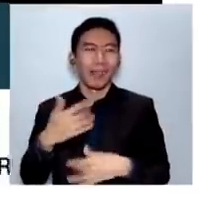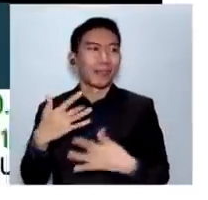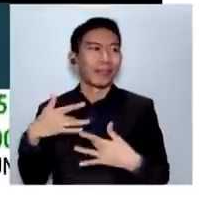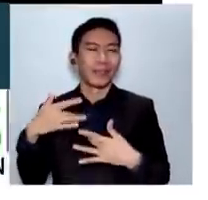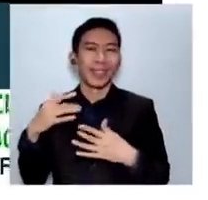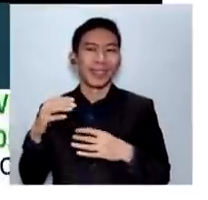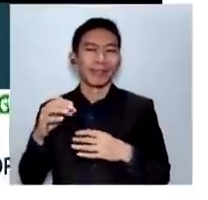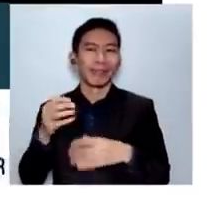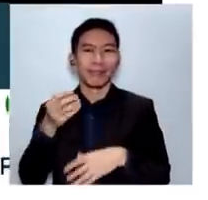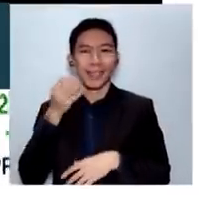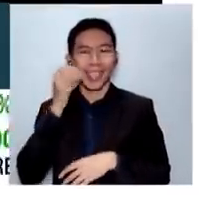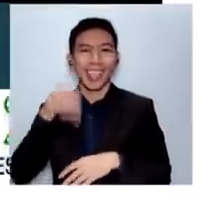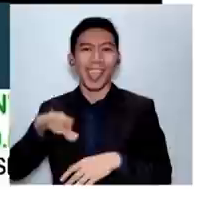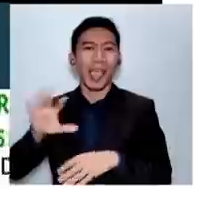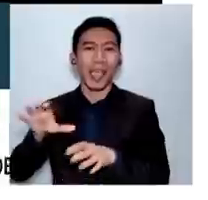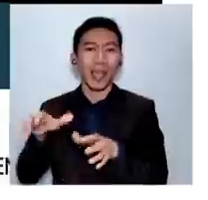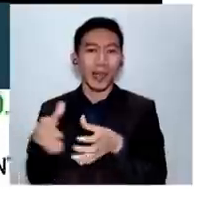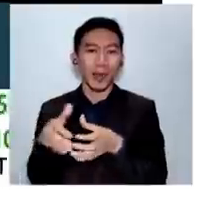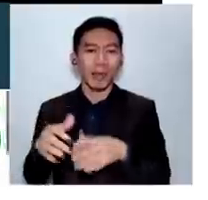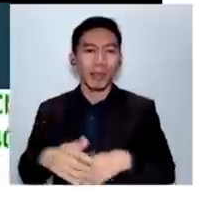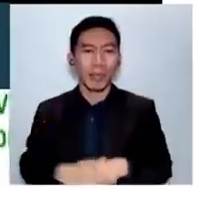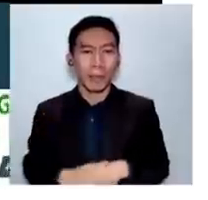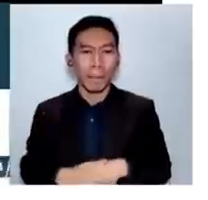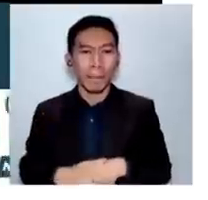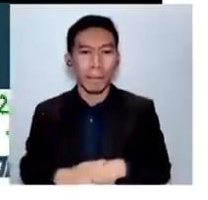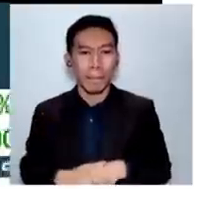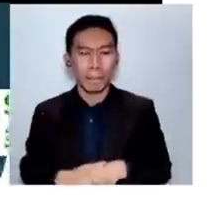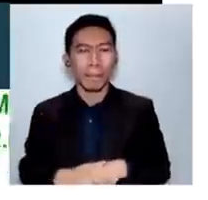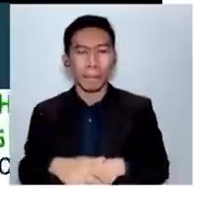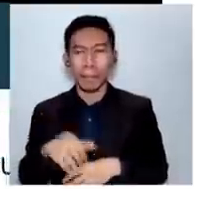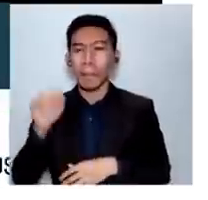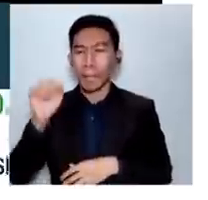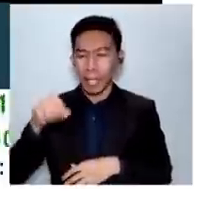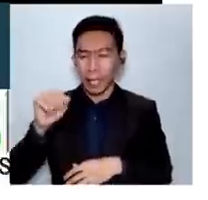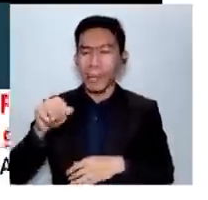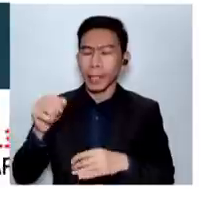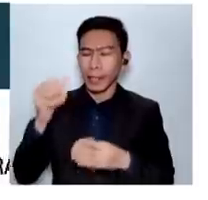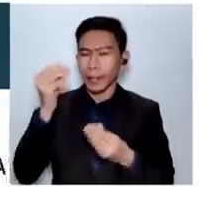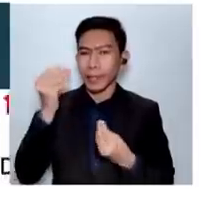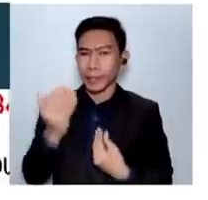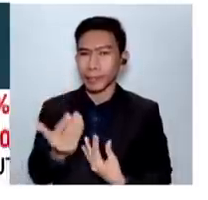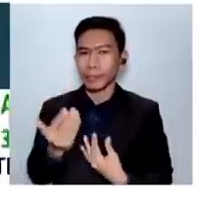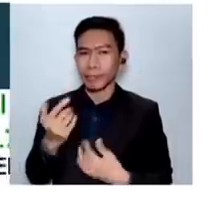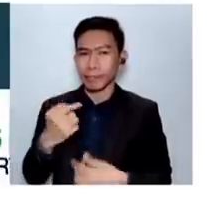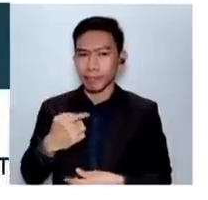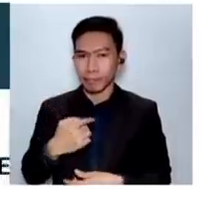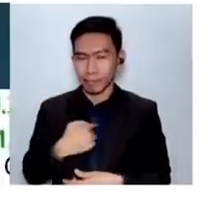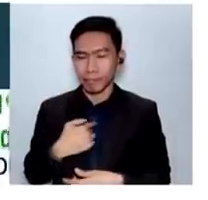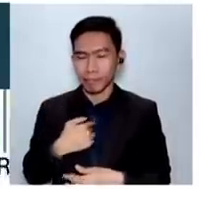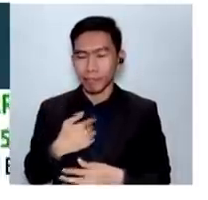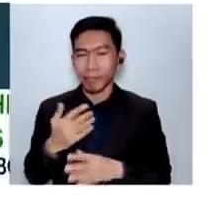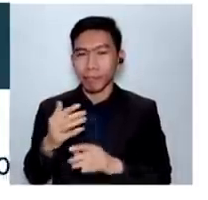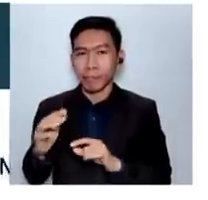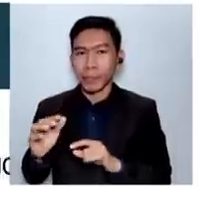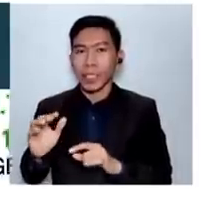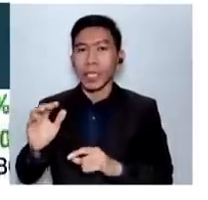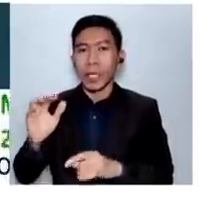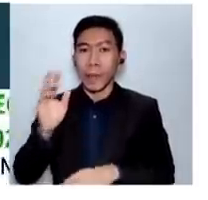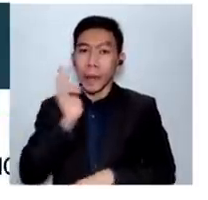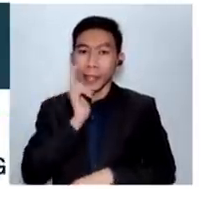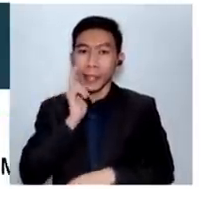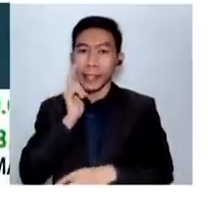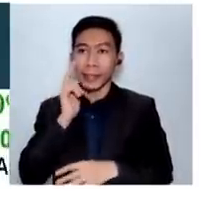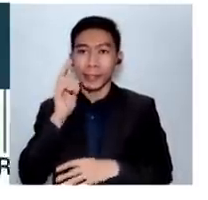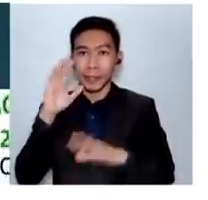na sa grupo nila. But tell me something, though. Tell me something, though, Senator Pimentel. The president has spoken. He said that, you